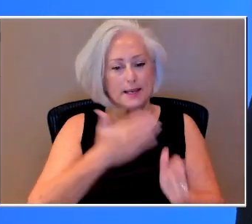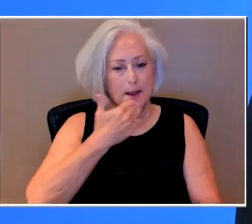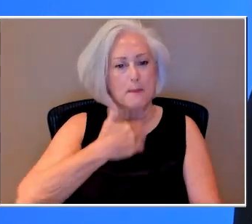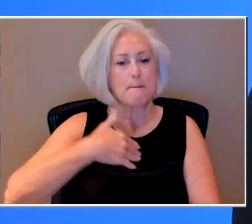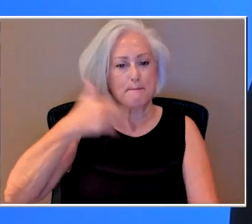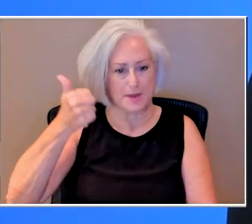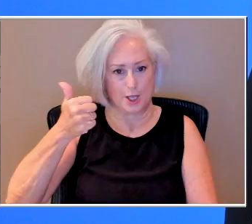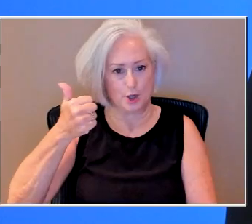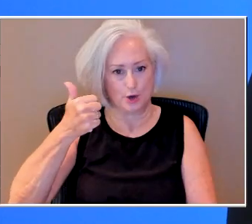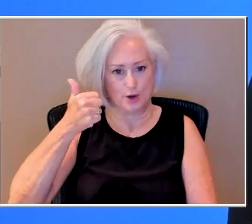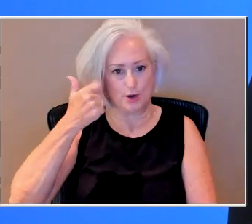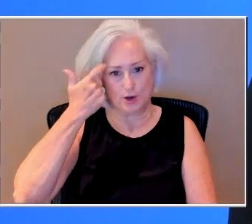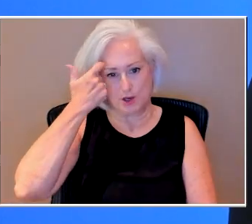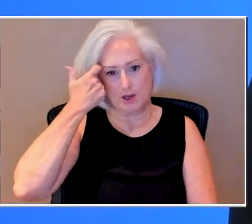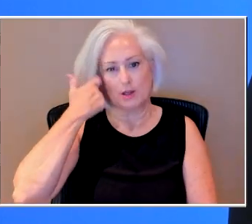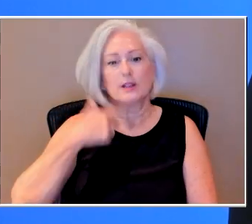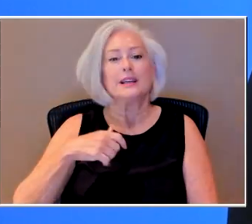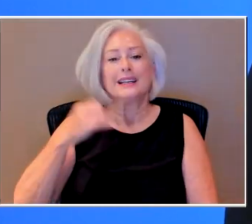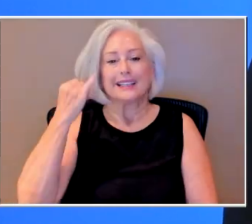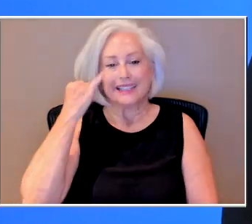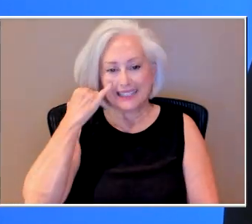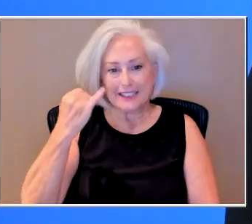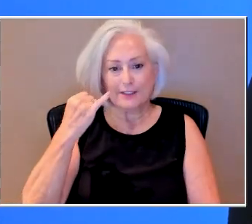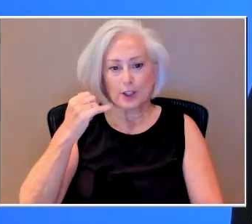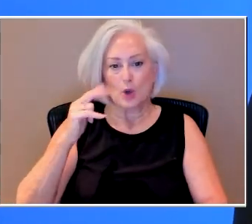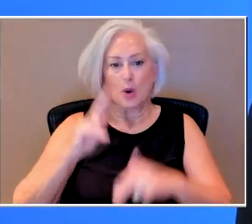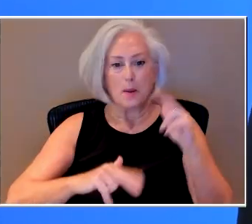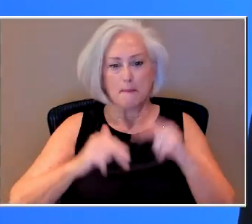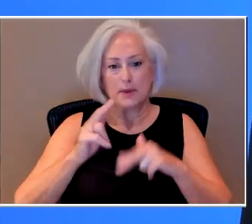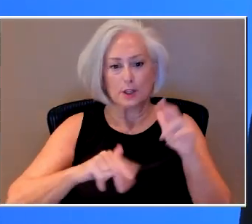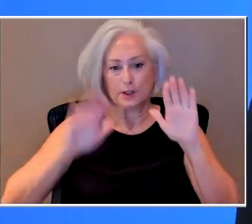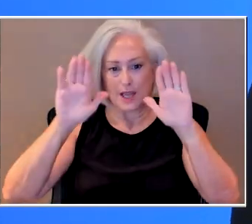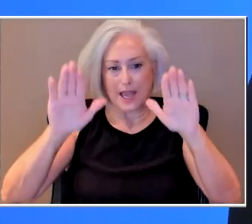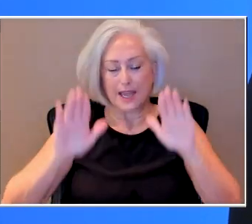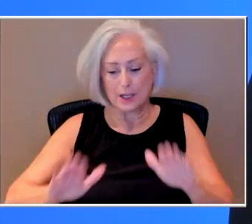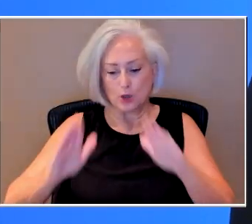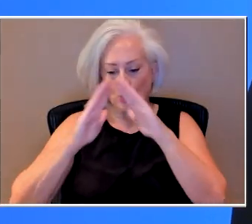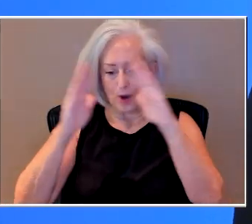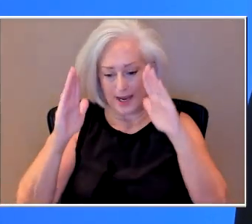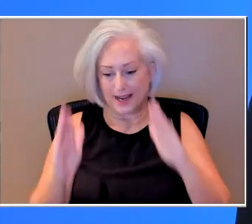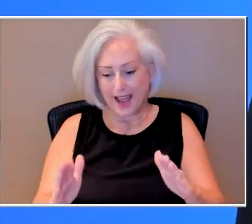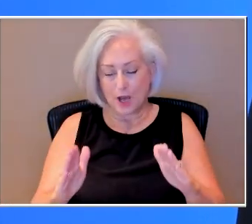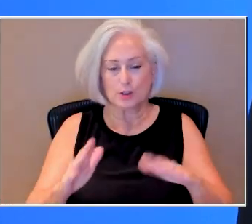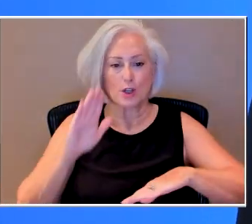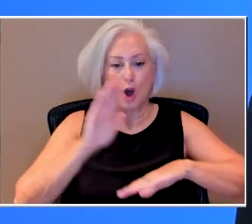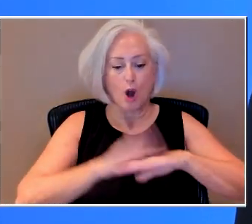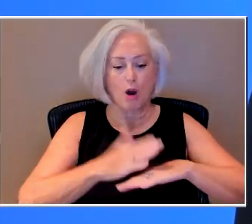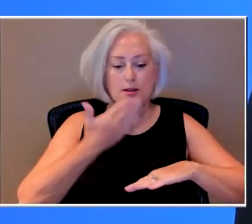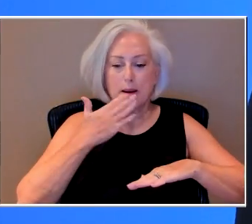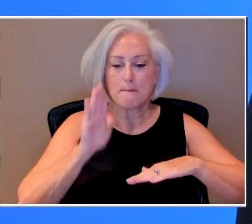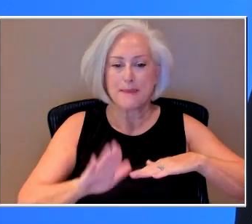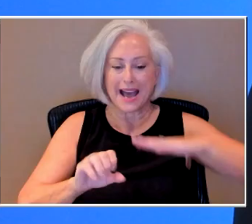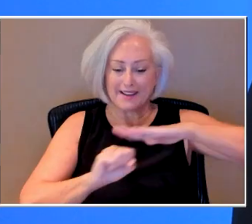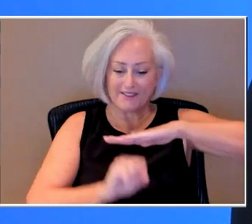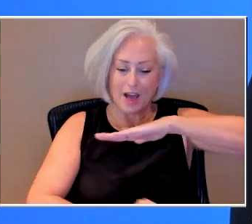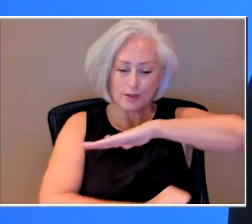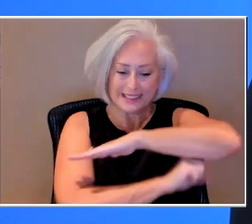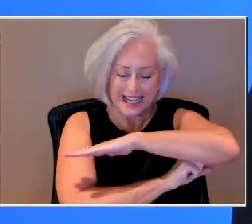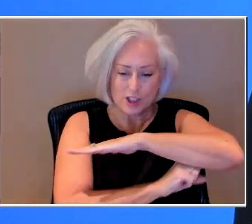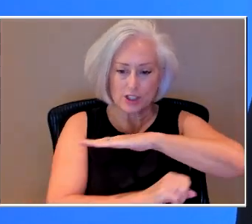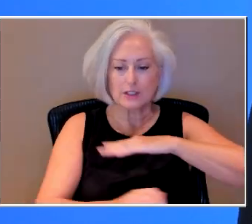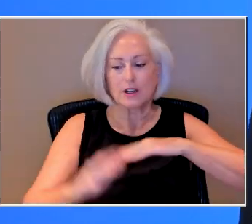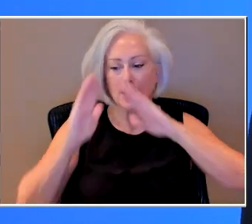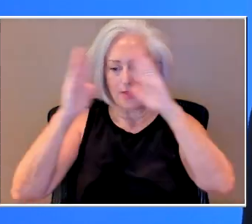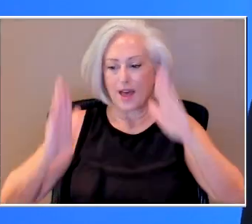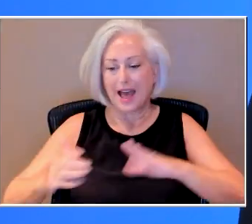a broken foundation, that house is going to eventually crumble. Doesn't matter how beautiful it is. All right, so it's all about the